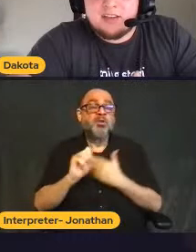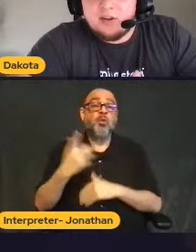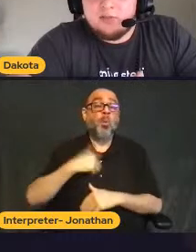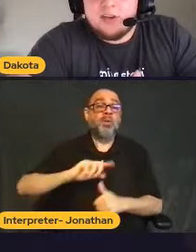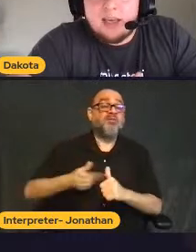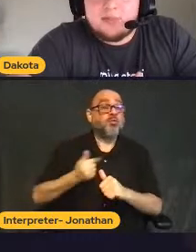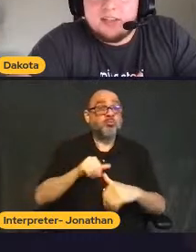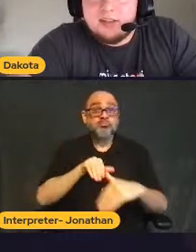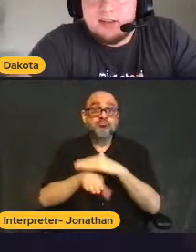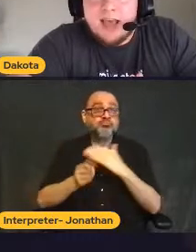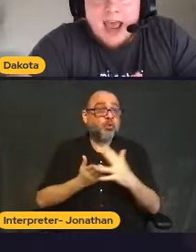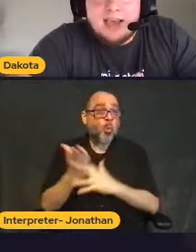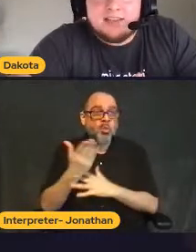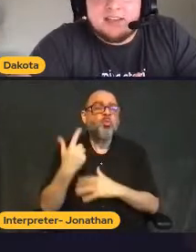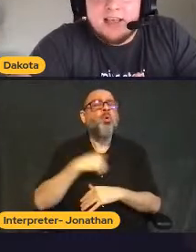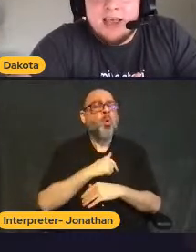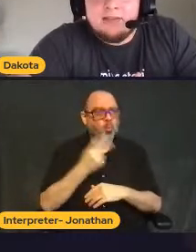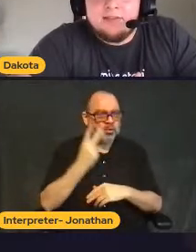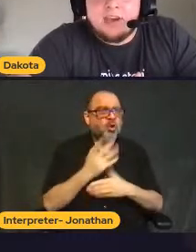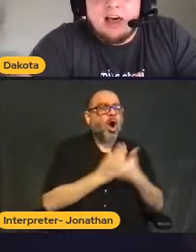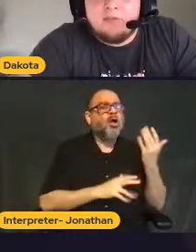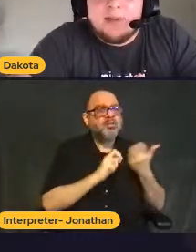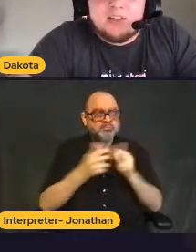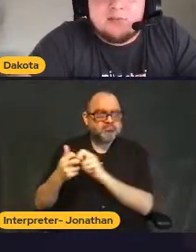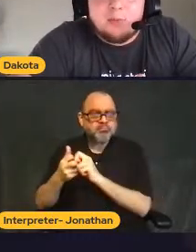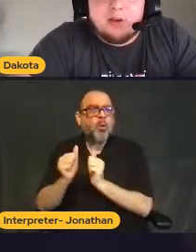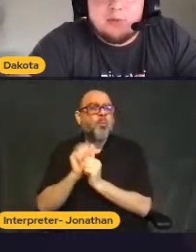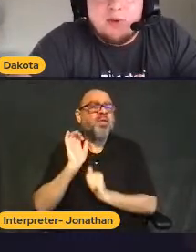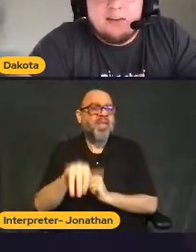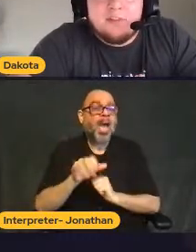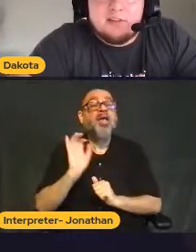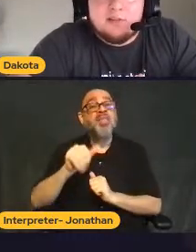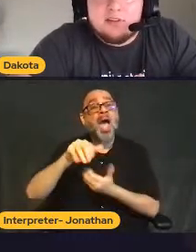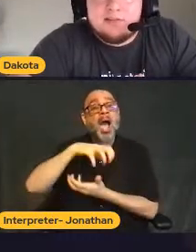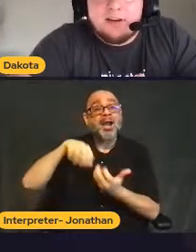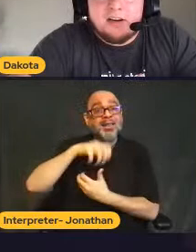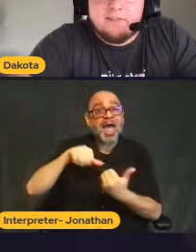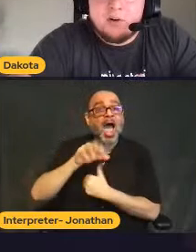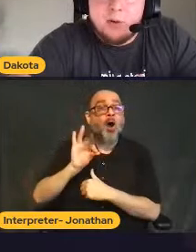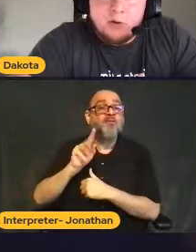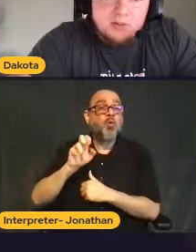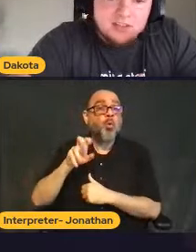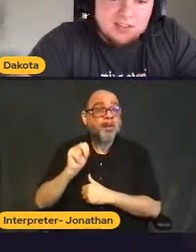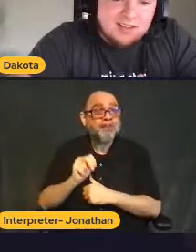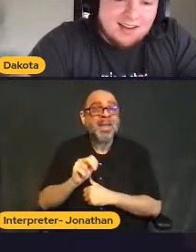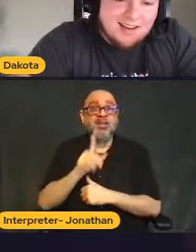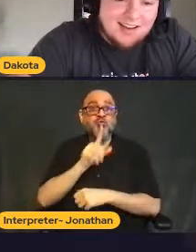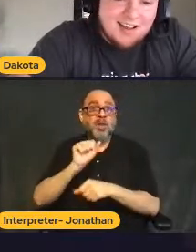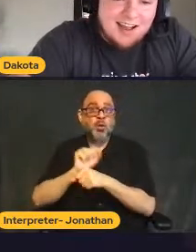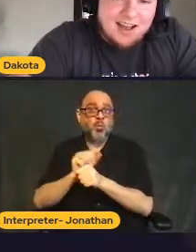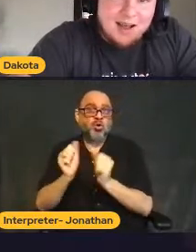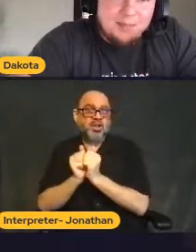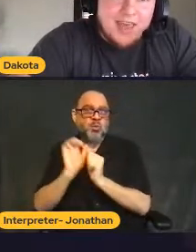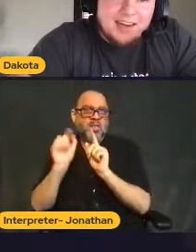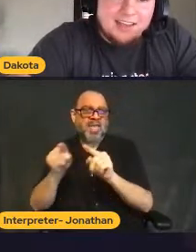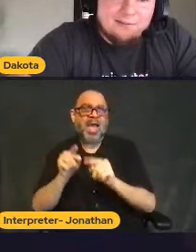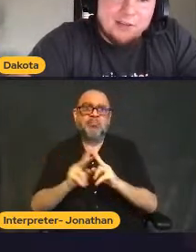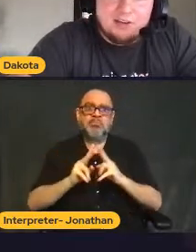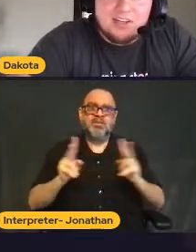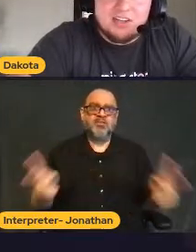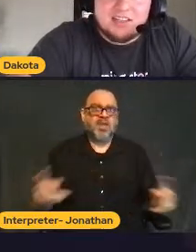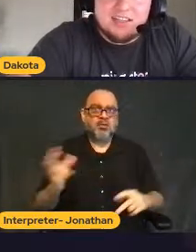kind of discovered a few hiccups in the ask, in that the cloud formation for working with WAF v2 is very verbose.